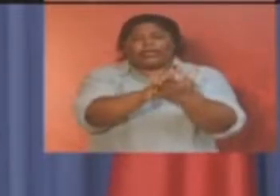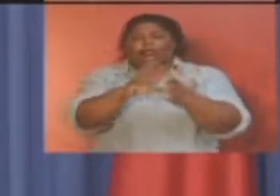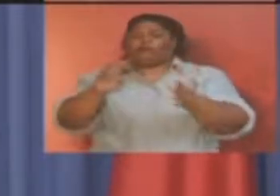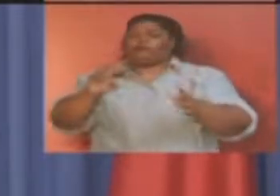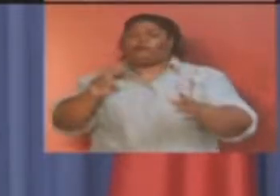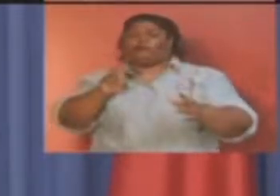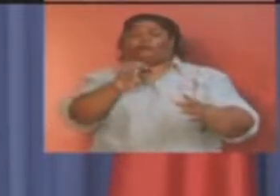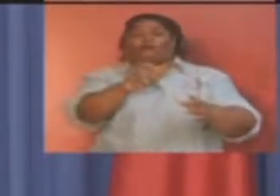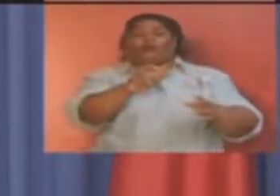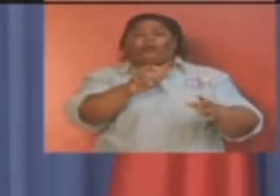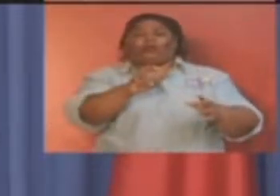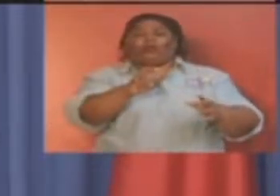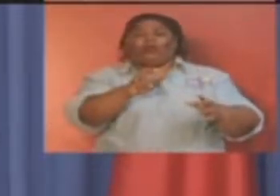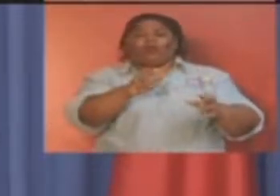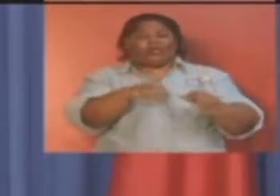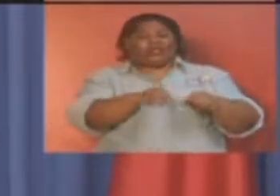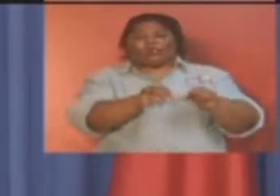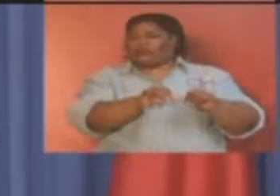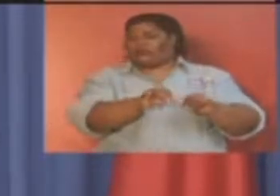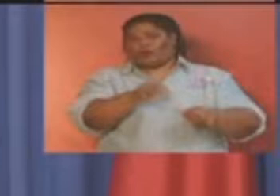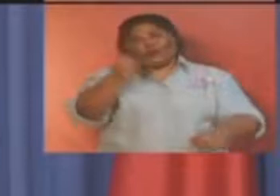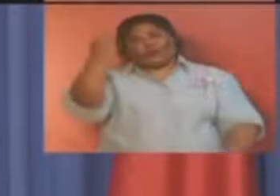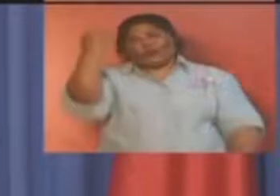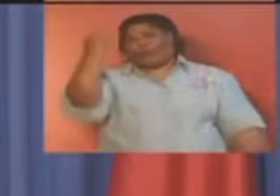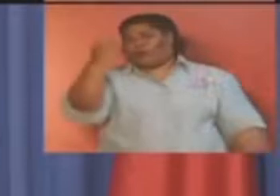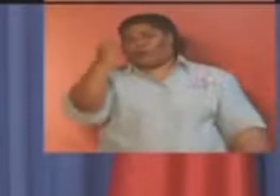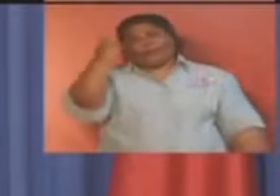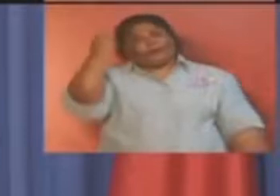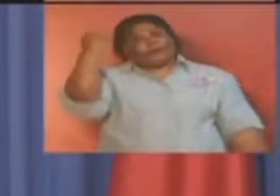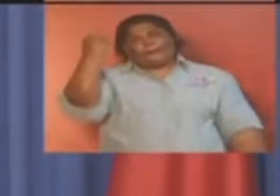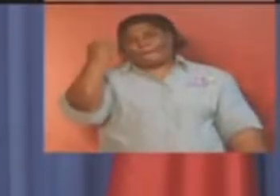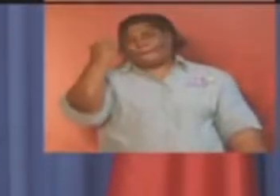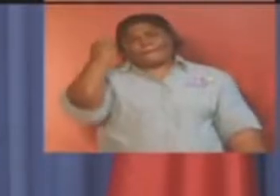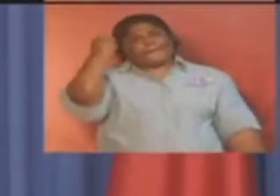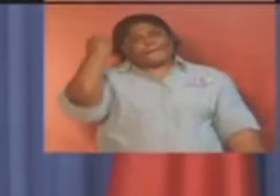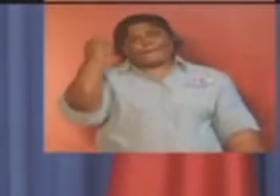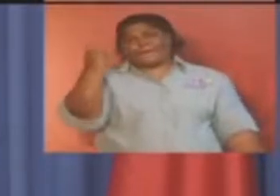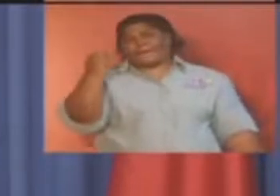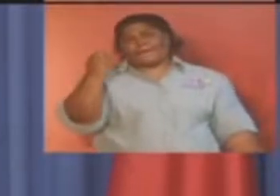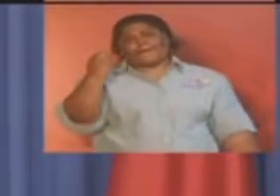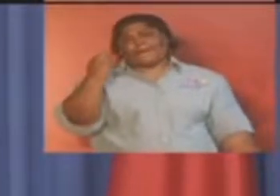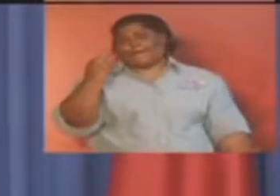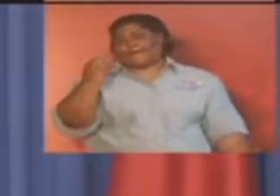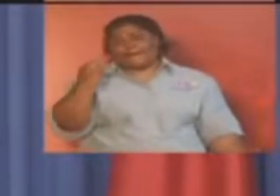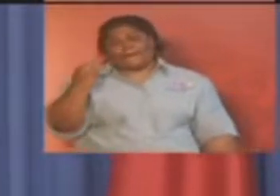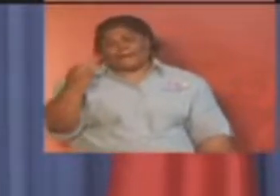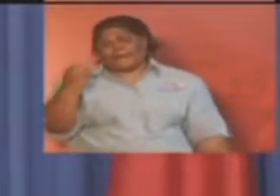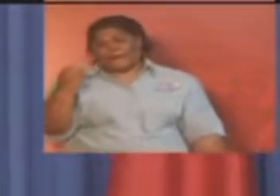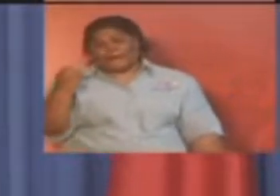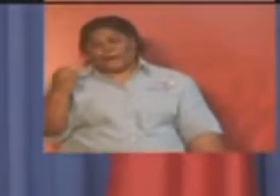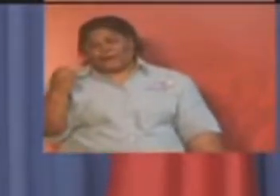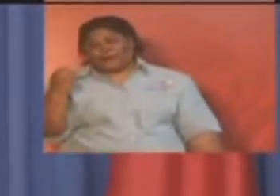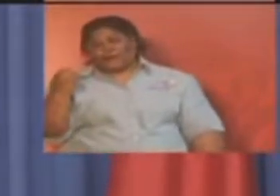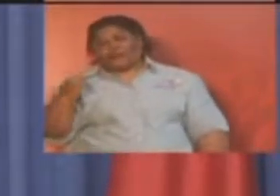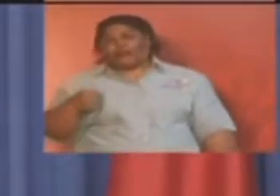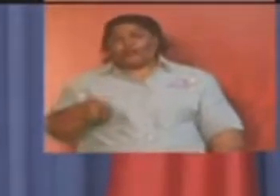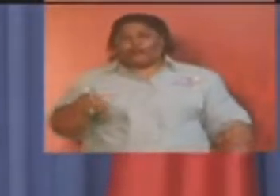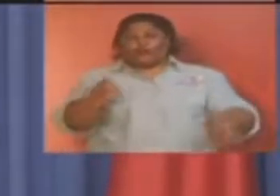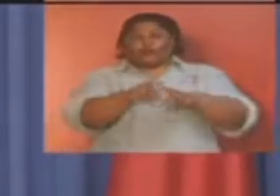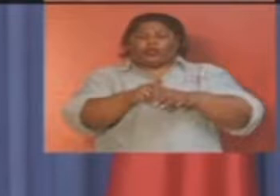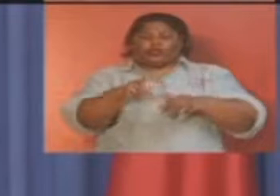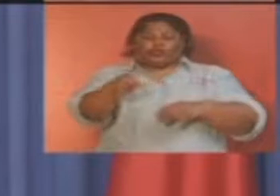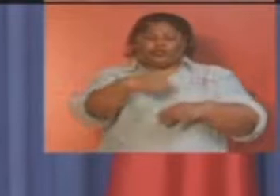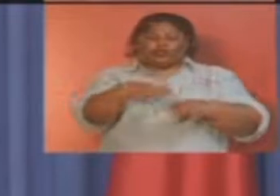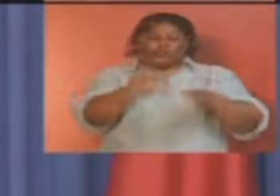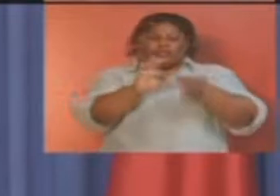are on a as-needs basis and emergency services. We are allowing, of course, those the plumbers and electricians to go